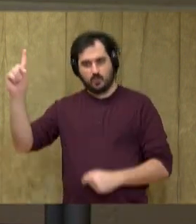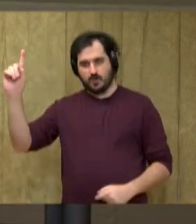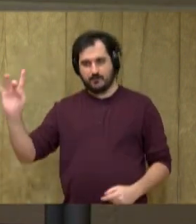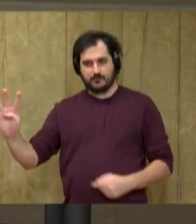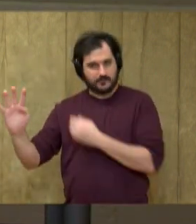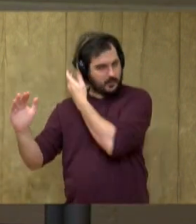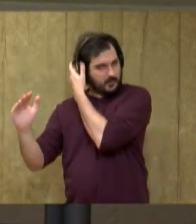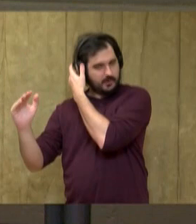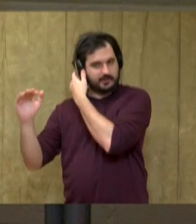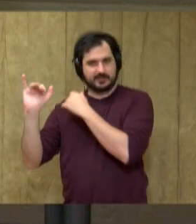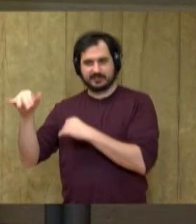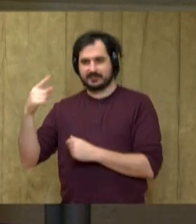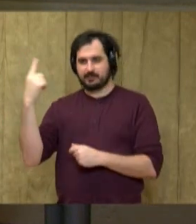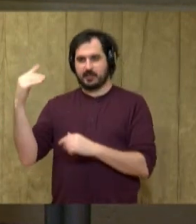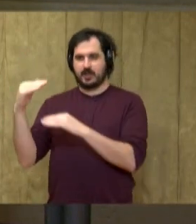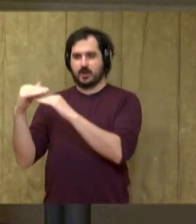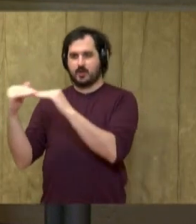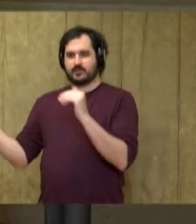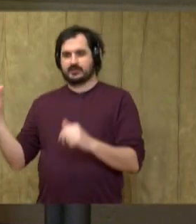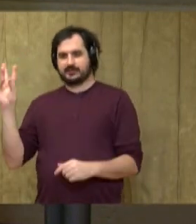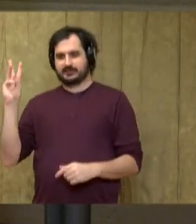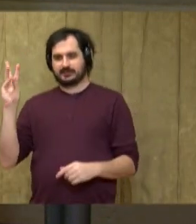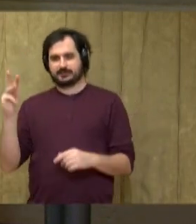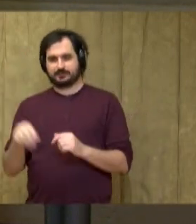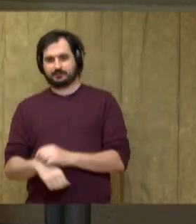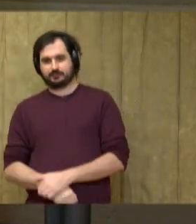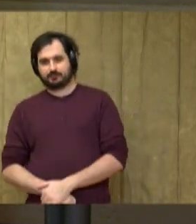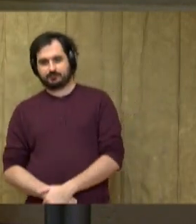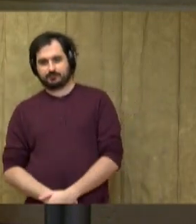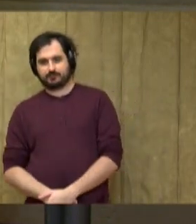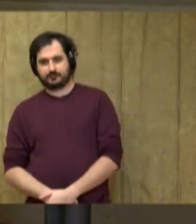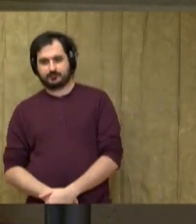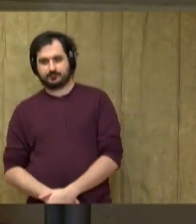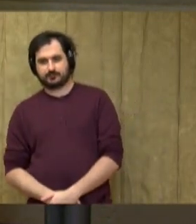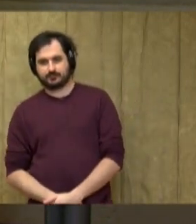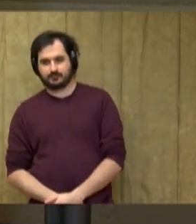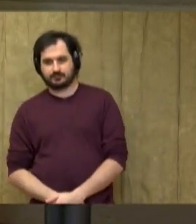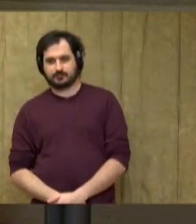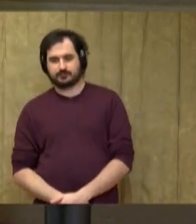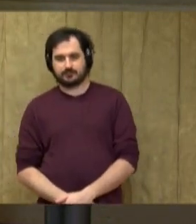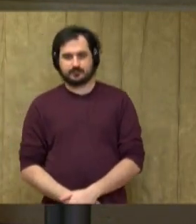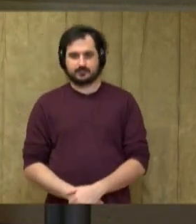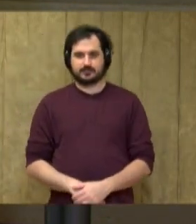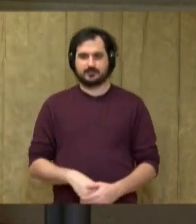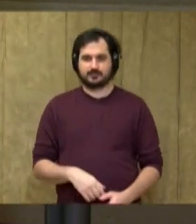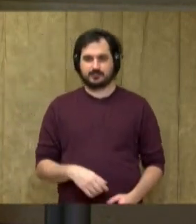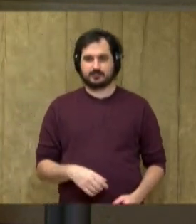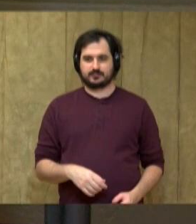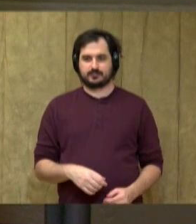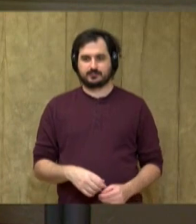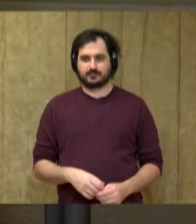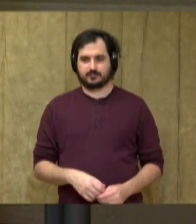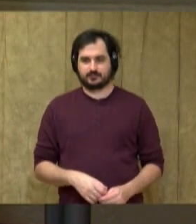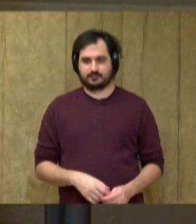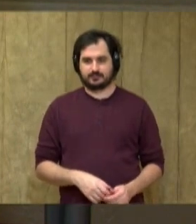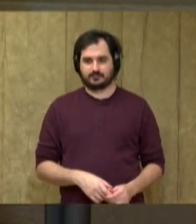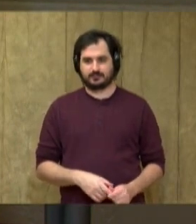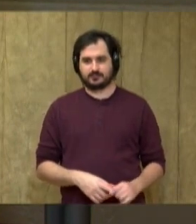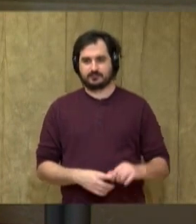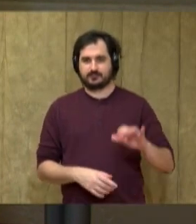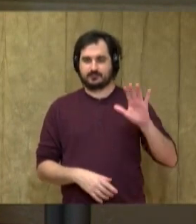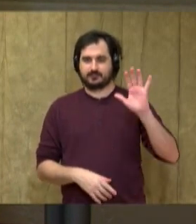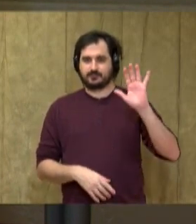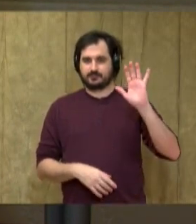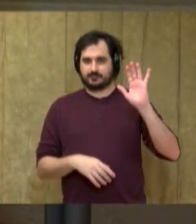16. So in order to get 16 here, I had to multiply 8 by something, which is 2.